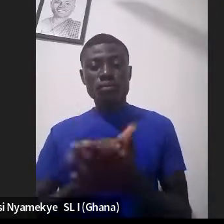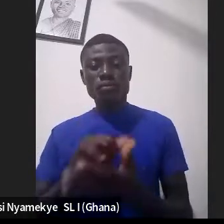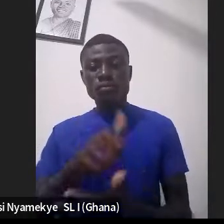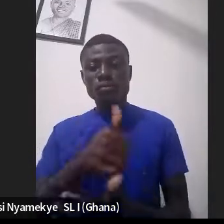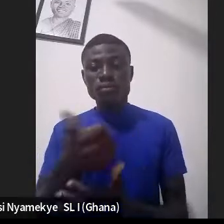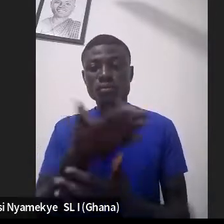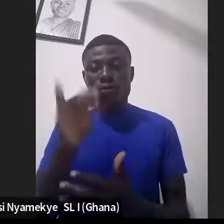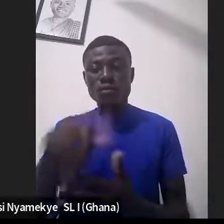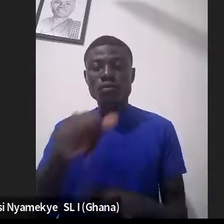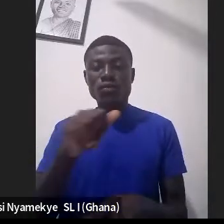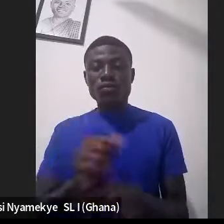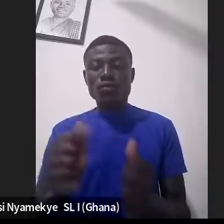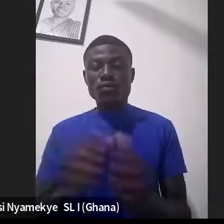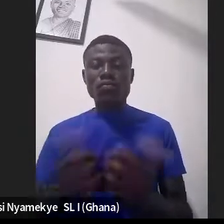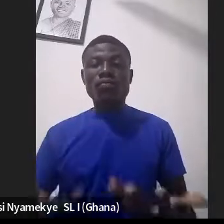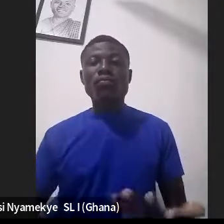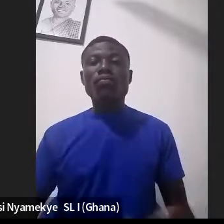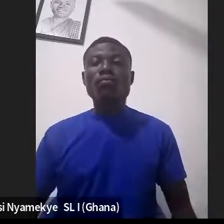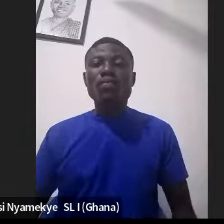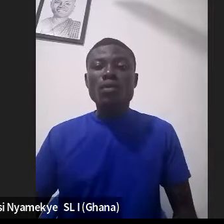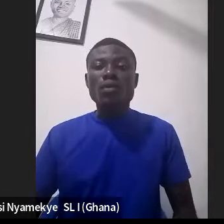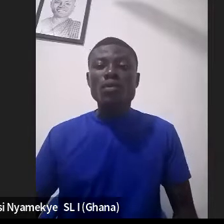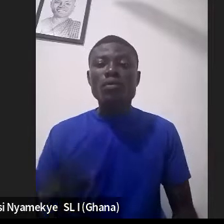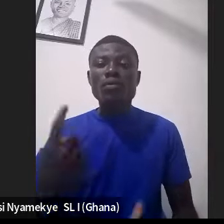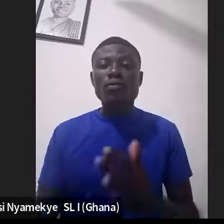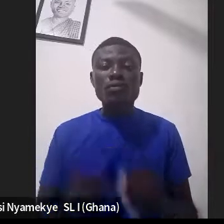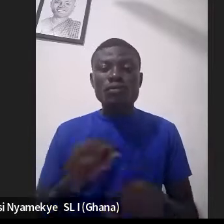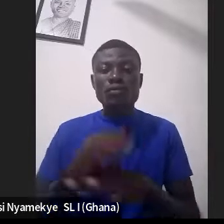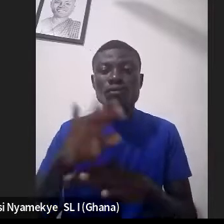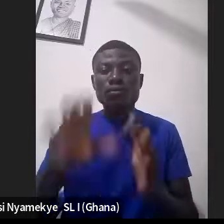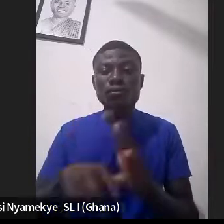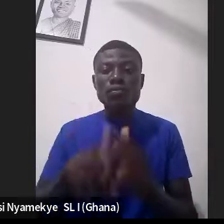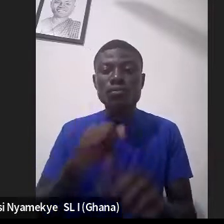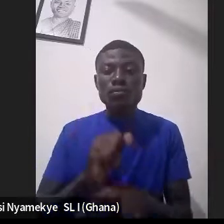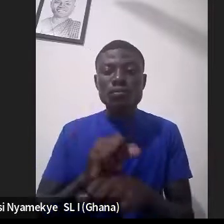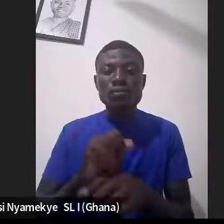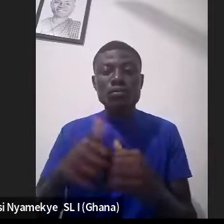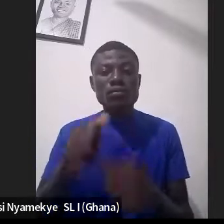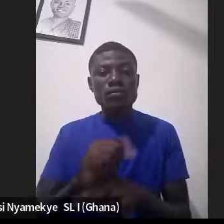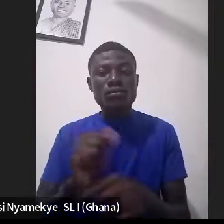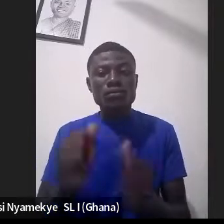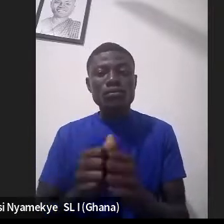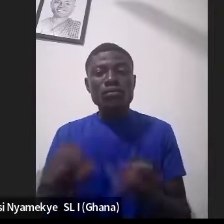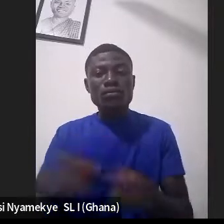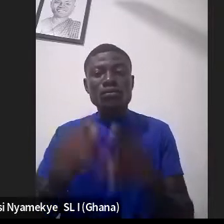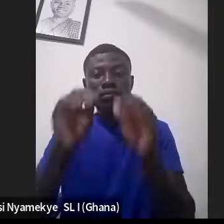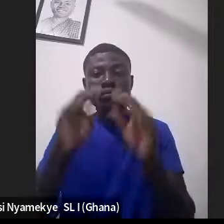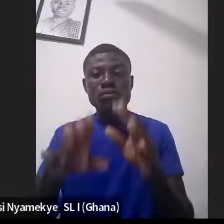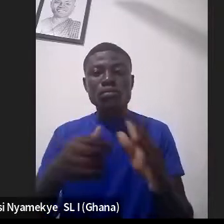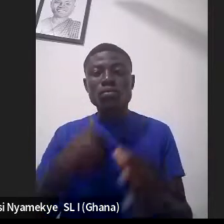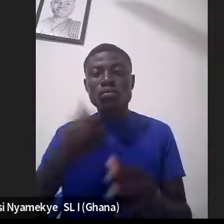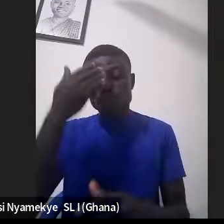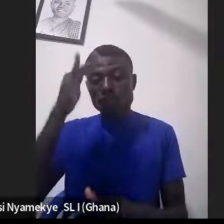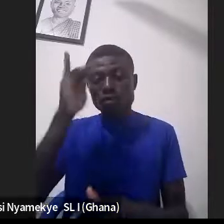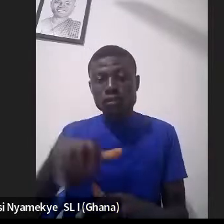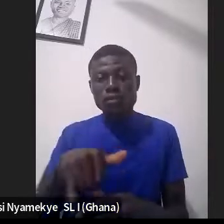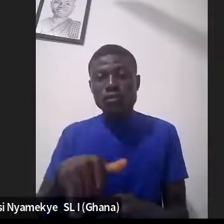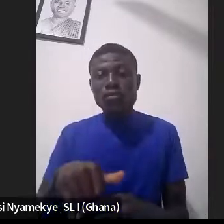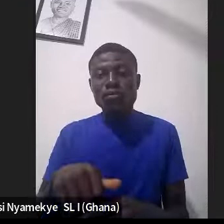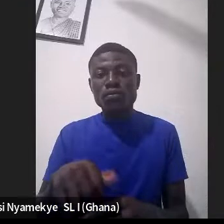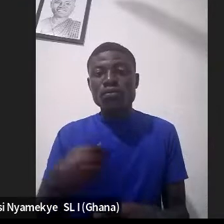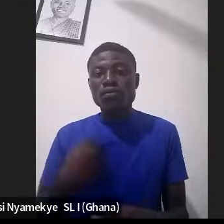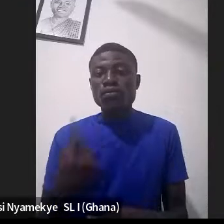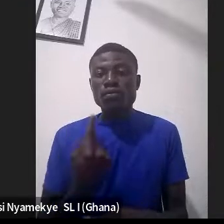this. It's what is that effective intervention look like? And even as a teacher, I didn't know that. So I'm not only